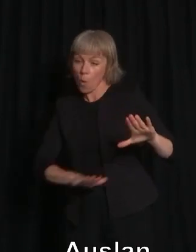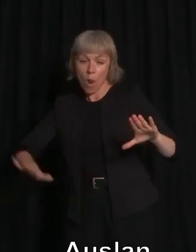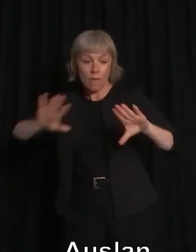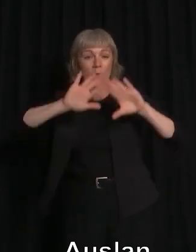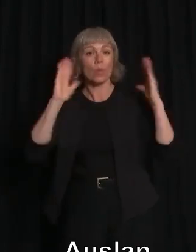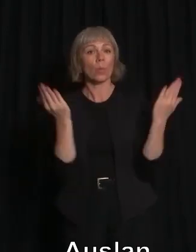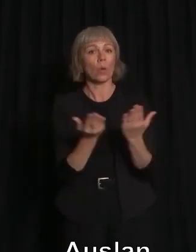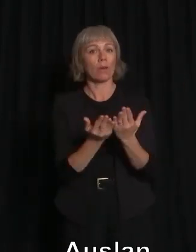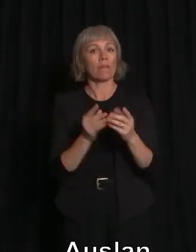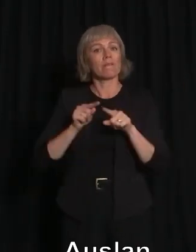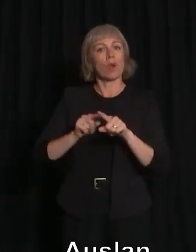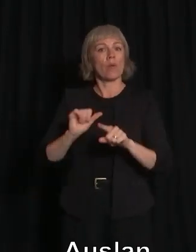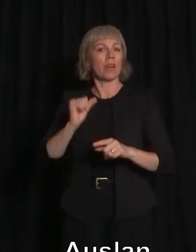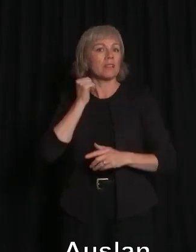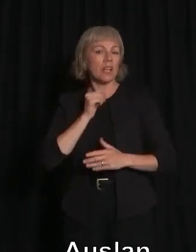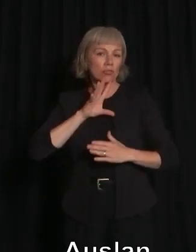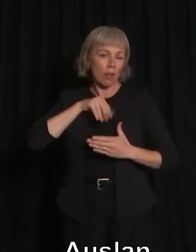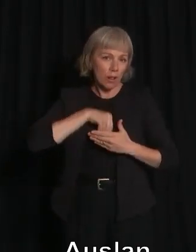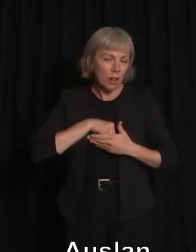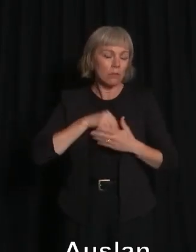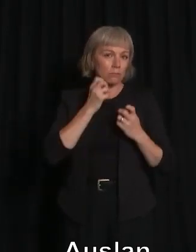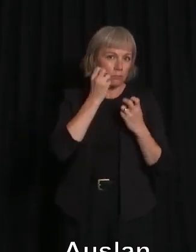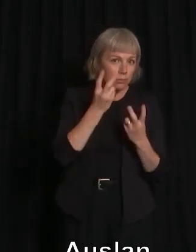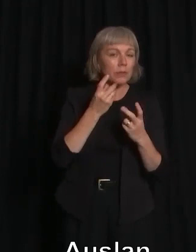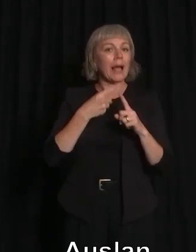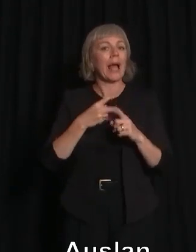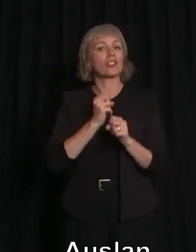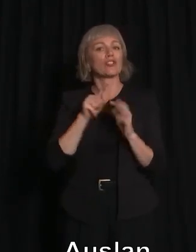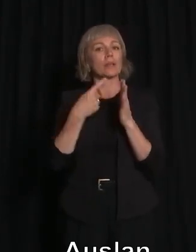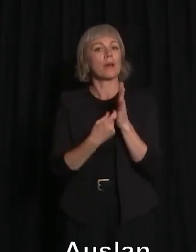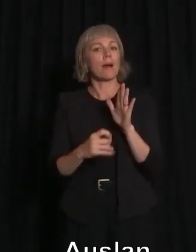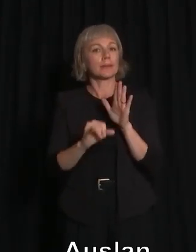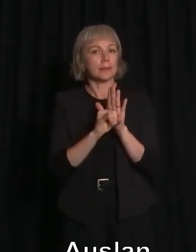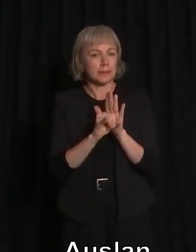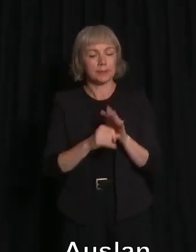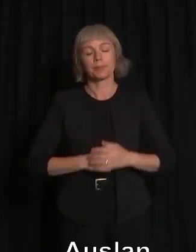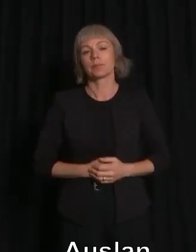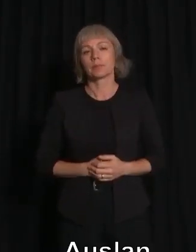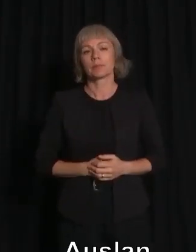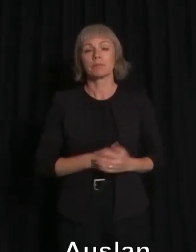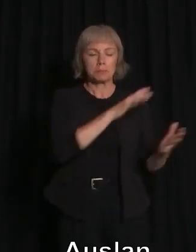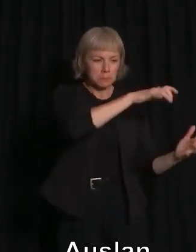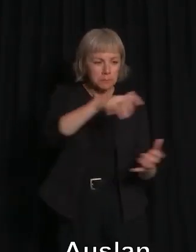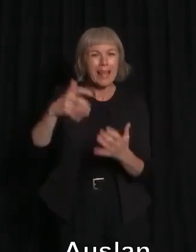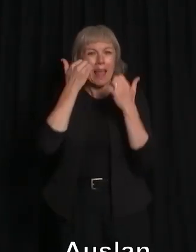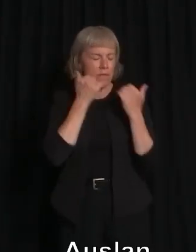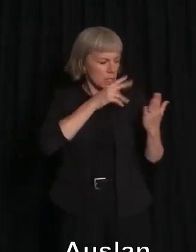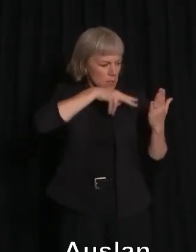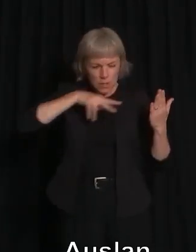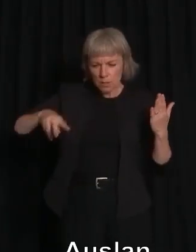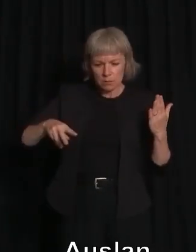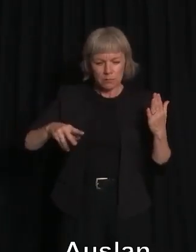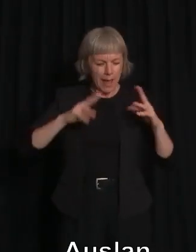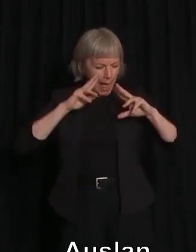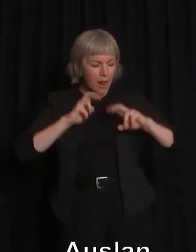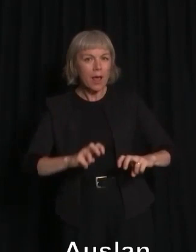basis of sexual orientation and gender identity, to analyze that evidence and to provide visibility to